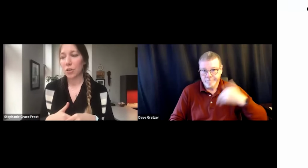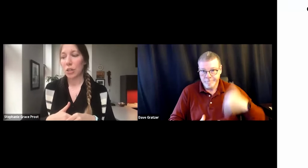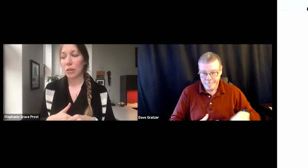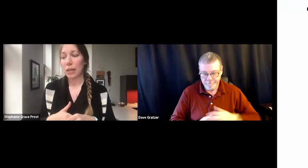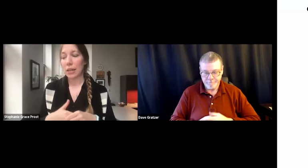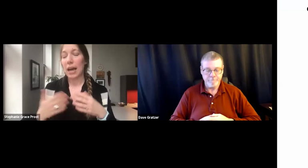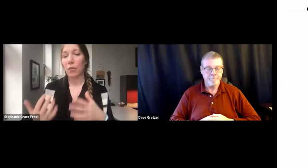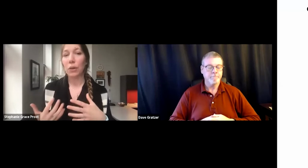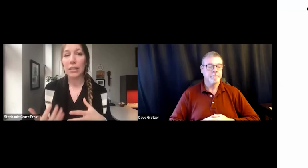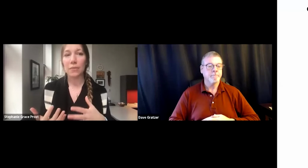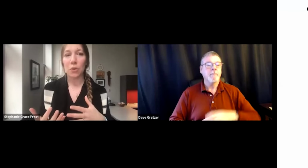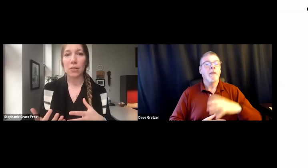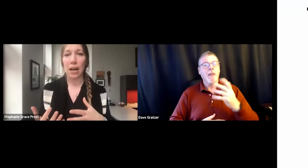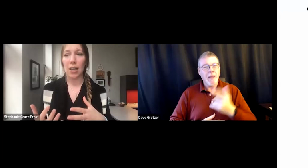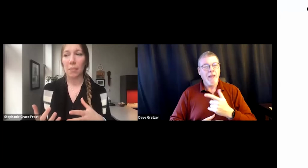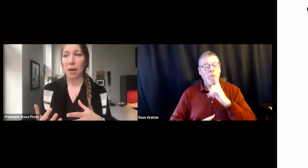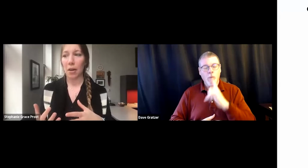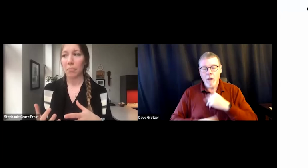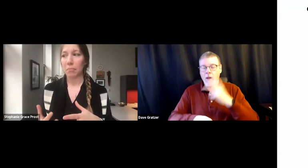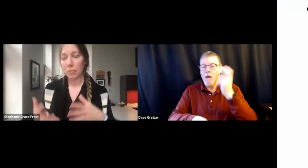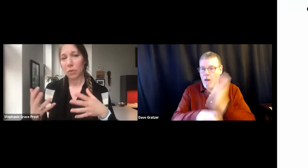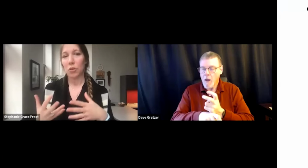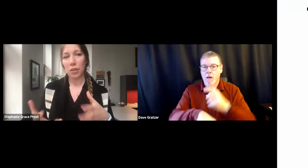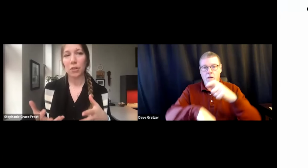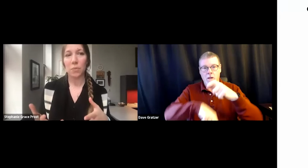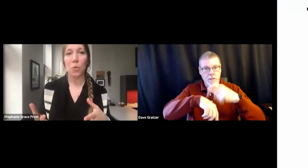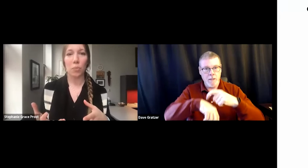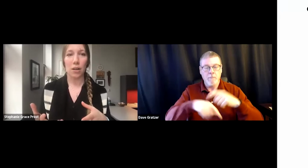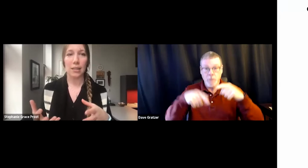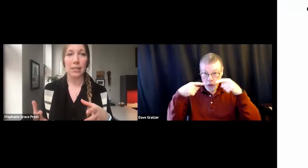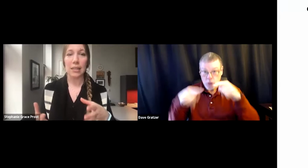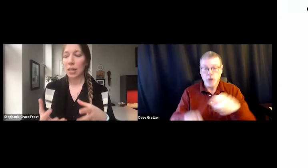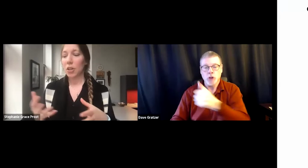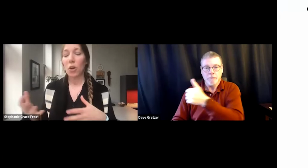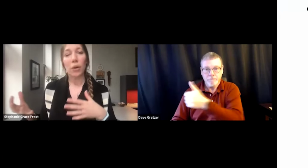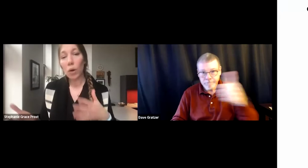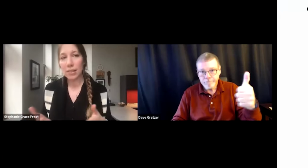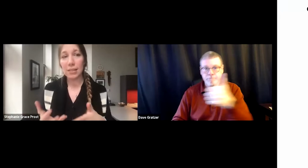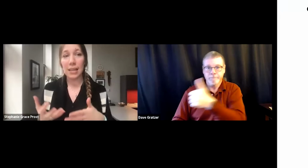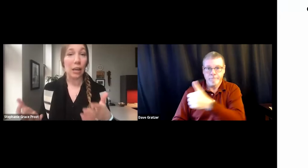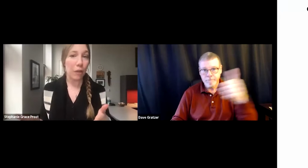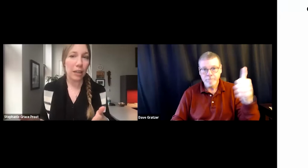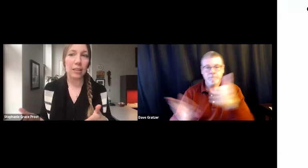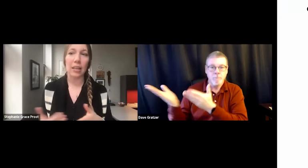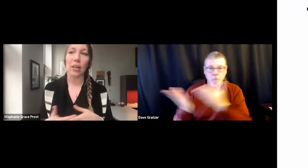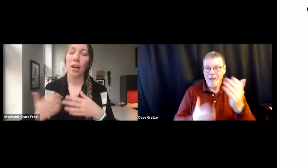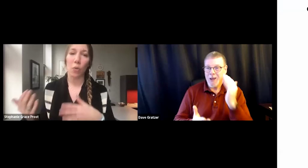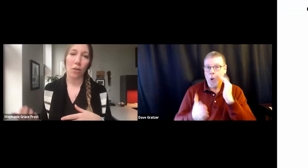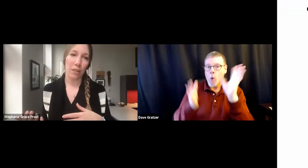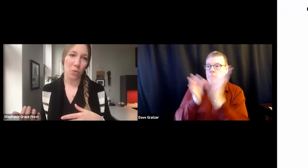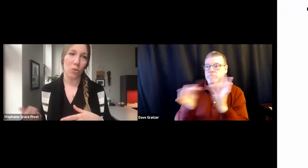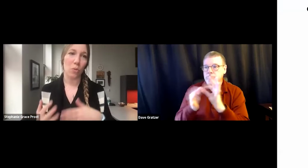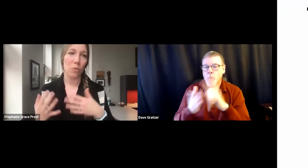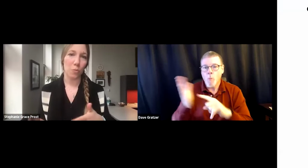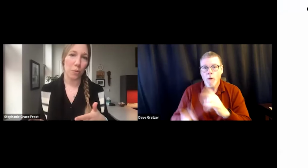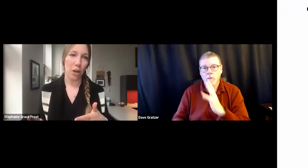that she had a really difficult time during the transport process, knowing what to say, if anything, while